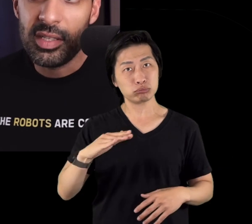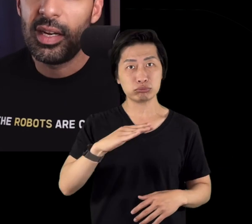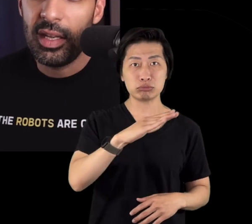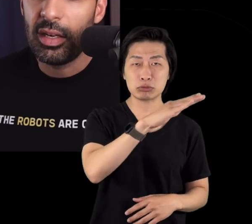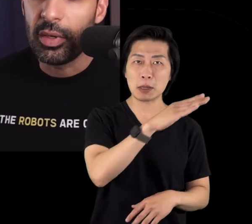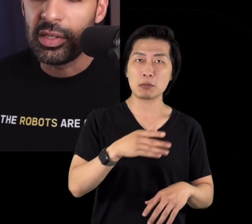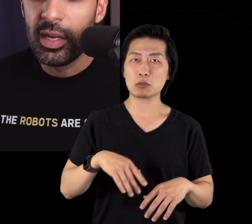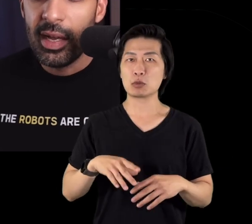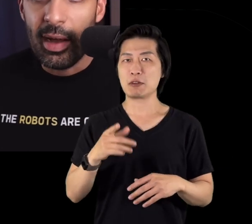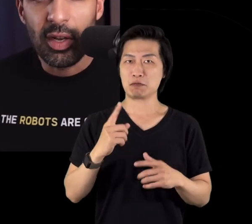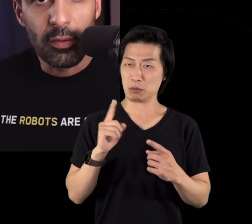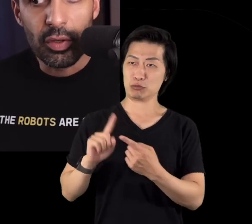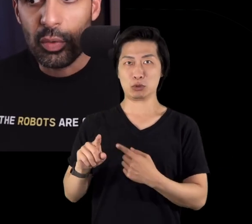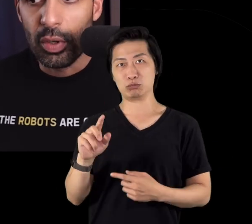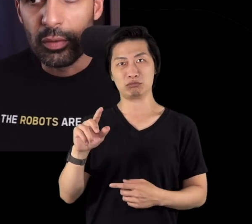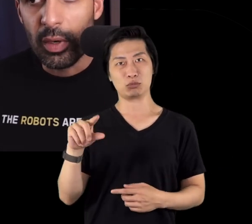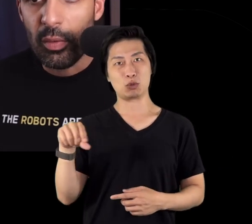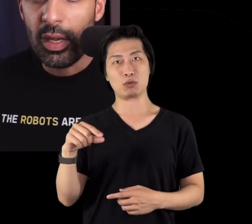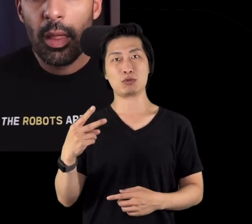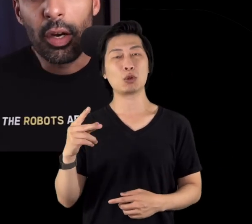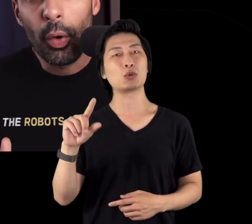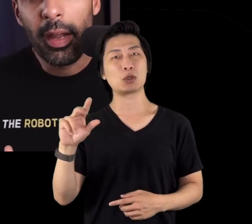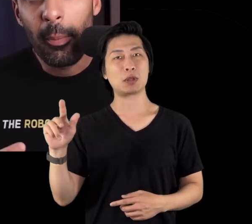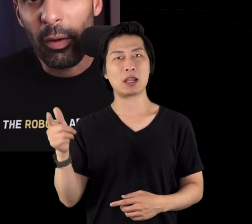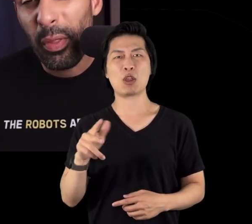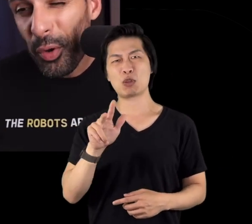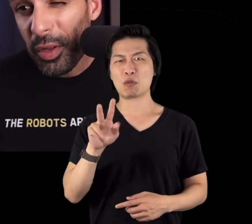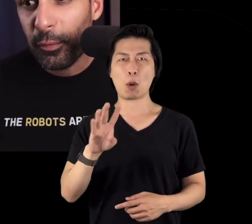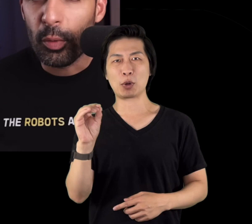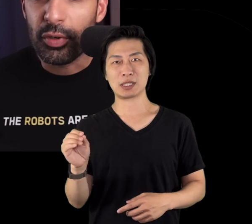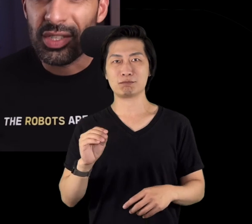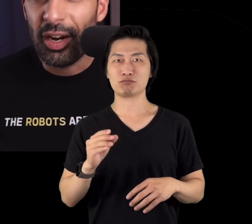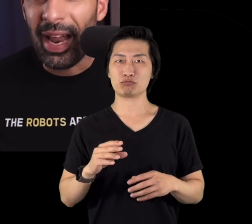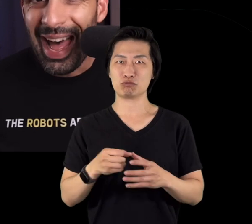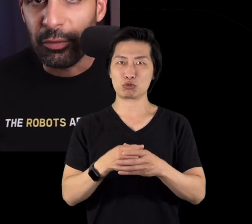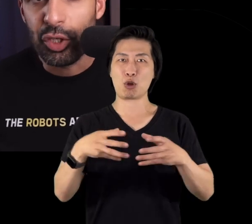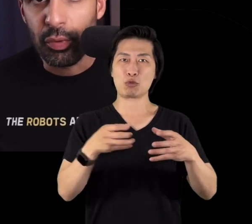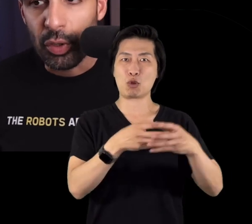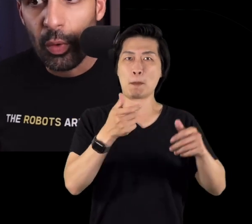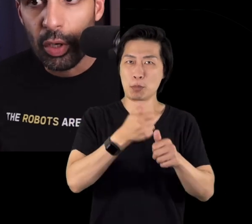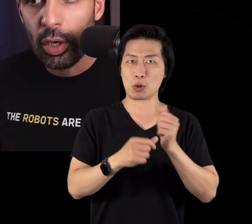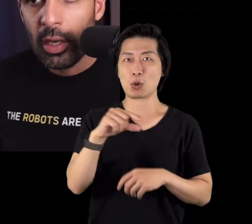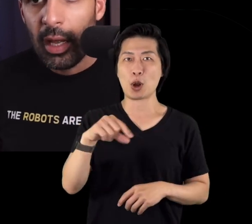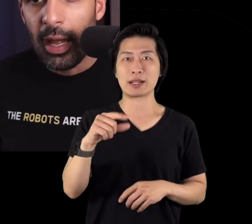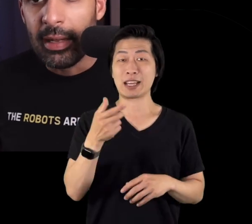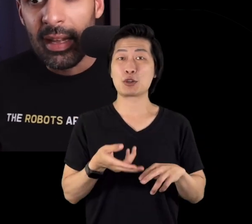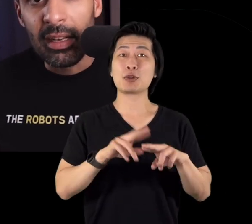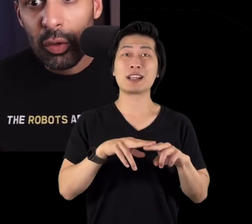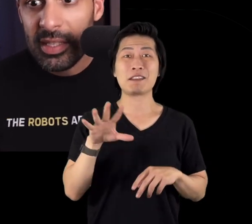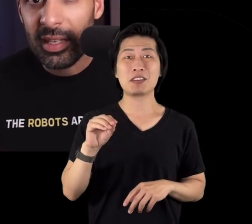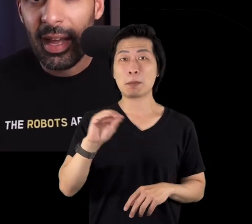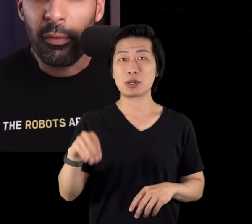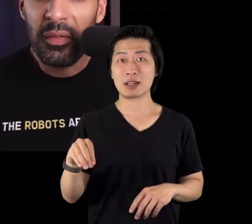very steady increase outside of the first quarter of 23. They're growing at about 34% on average per quarter, and